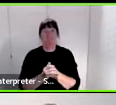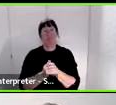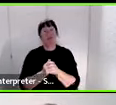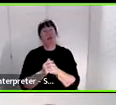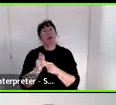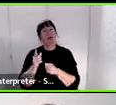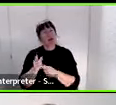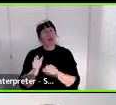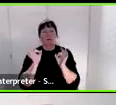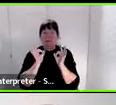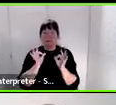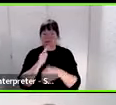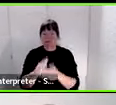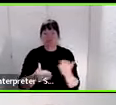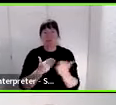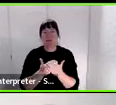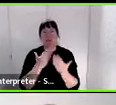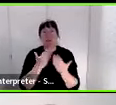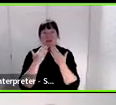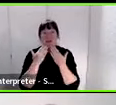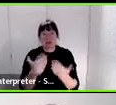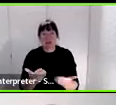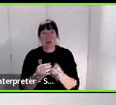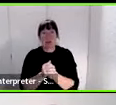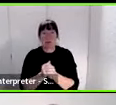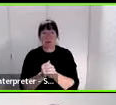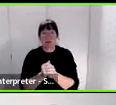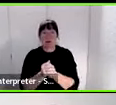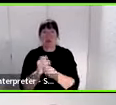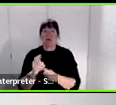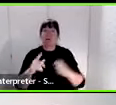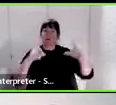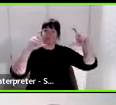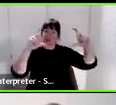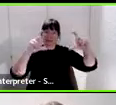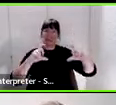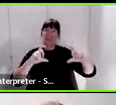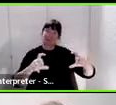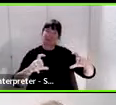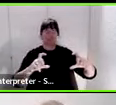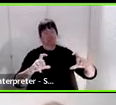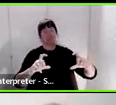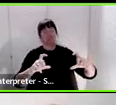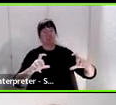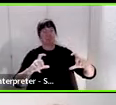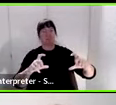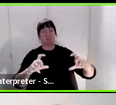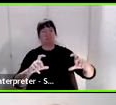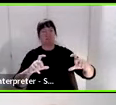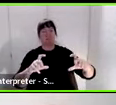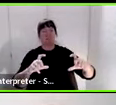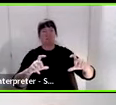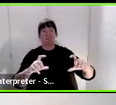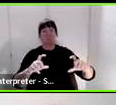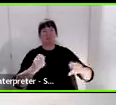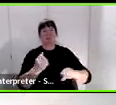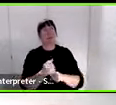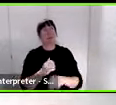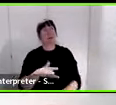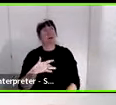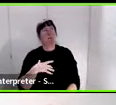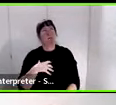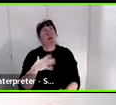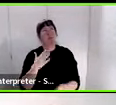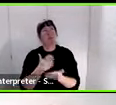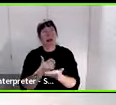you. The pictures make it so much more obvious and real. Now, first